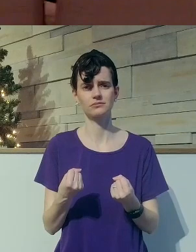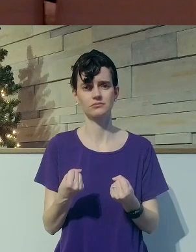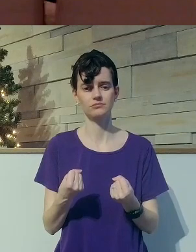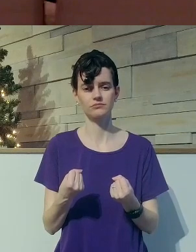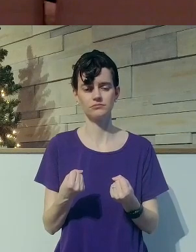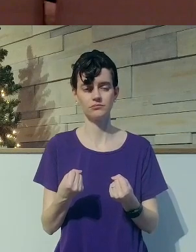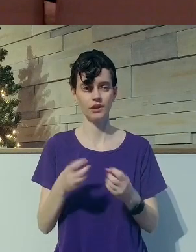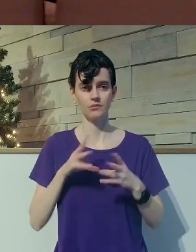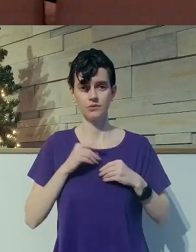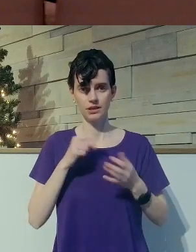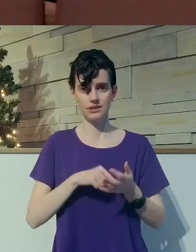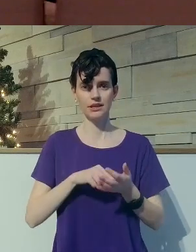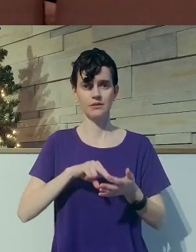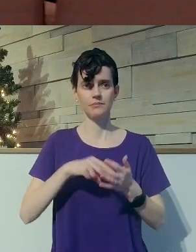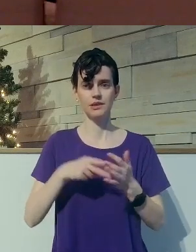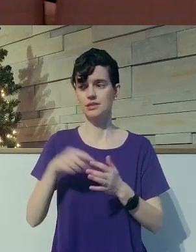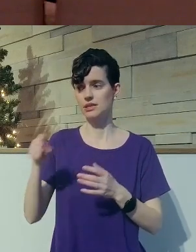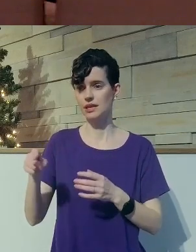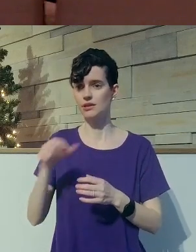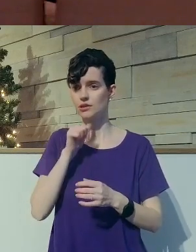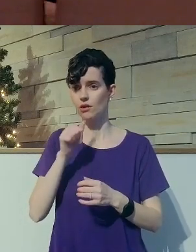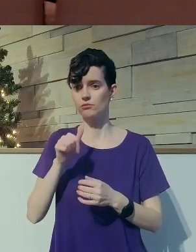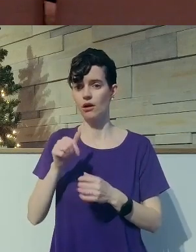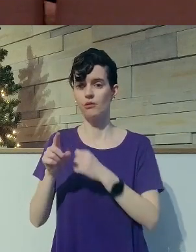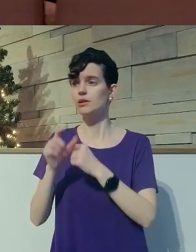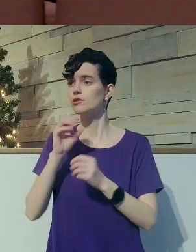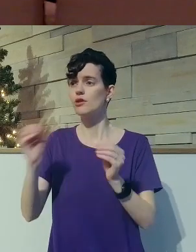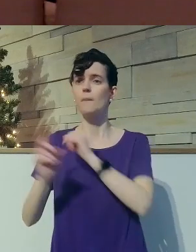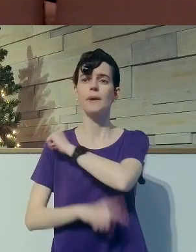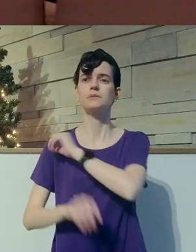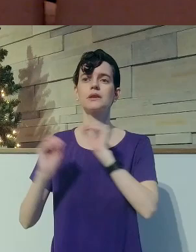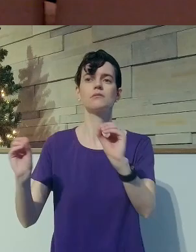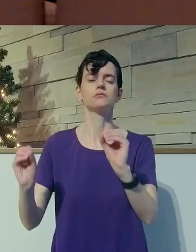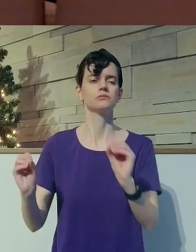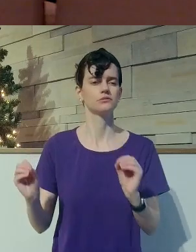And then absorbing the debt does not mean the wrongdoer goes unpunished.